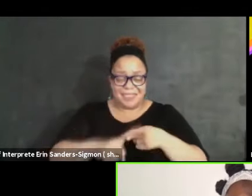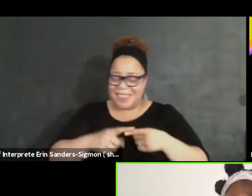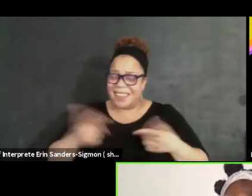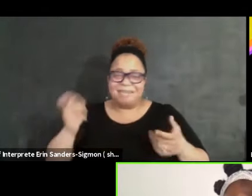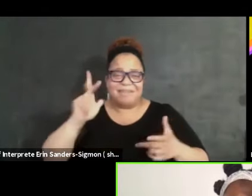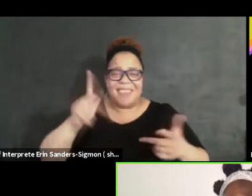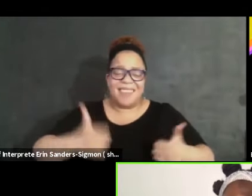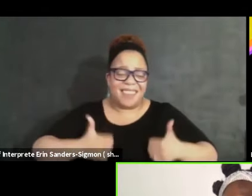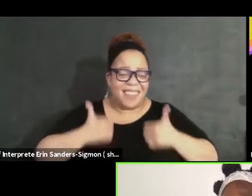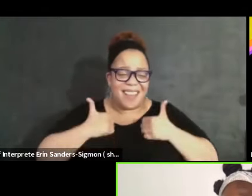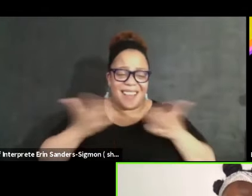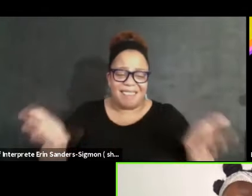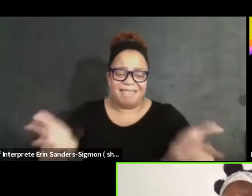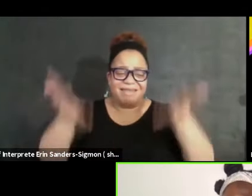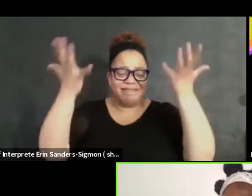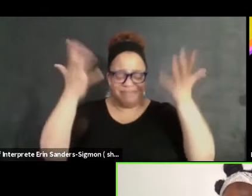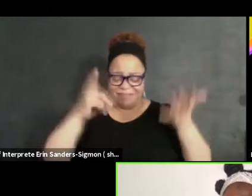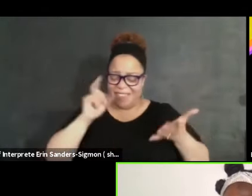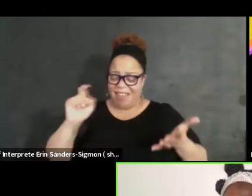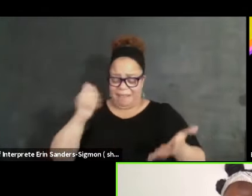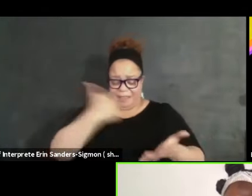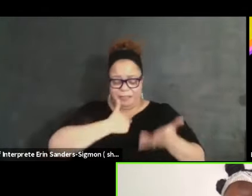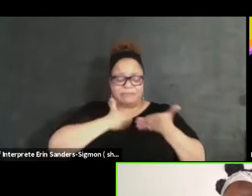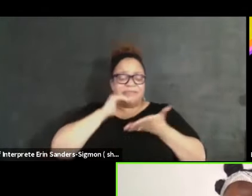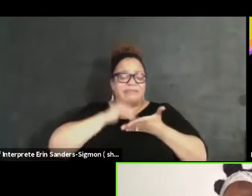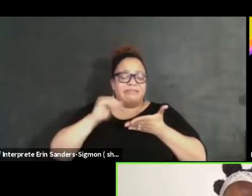City, say you had a family.